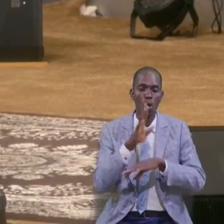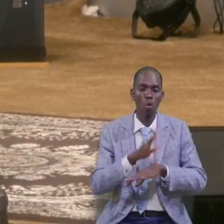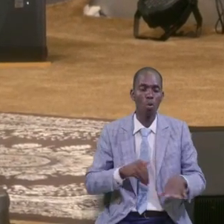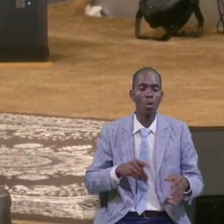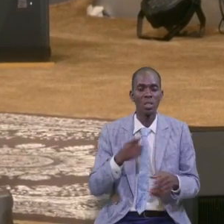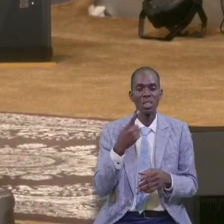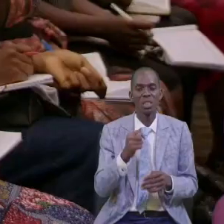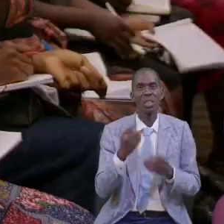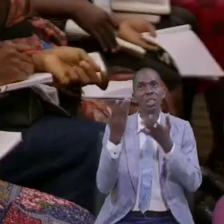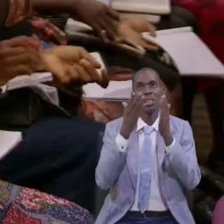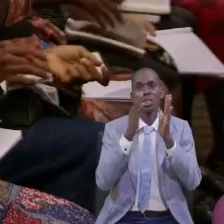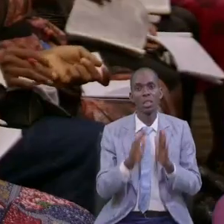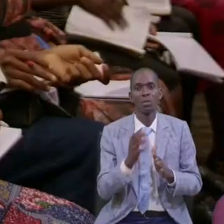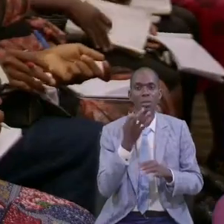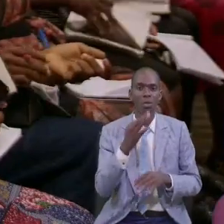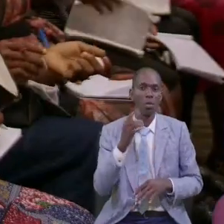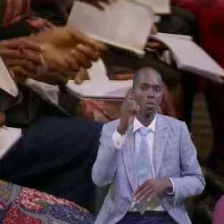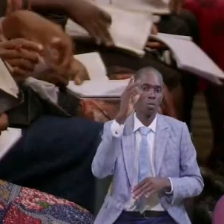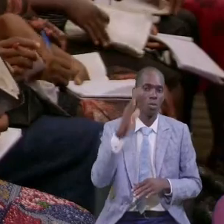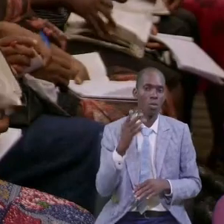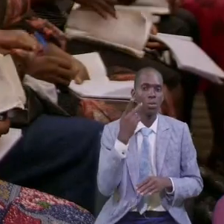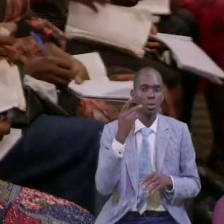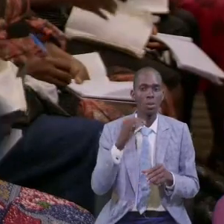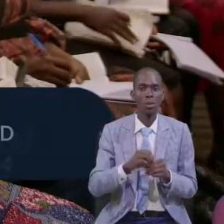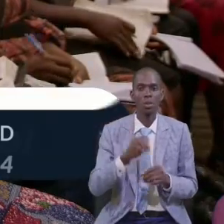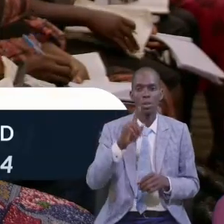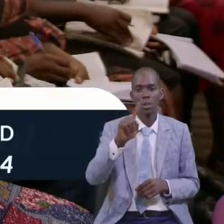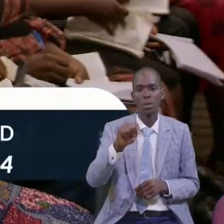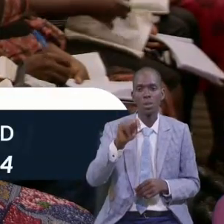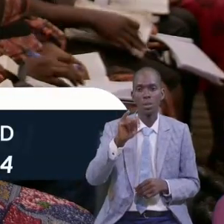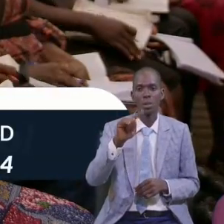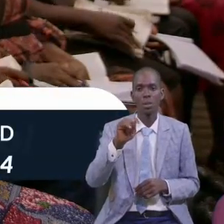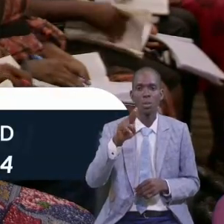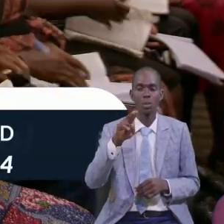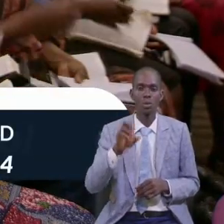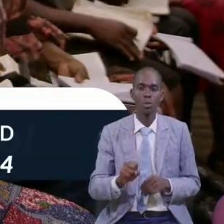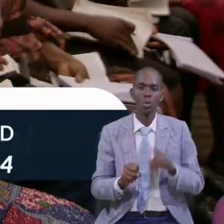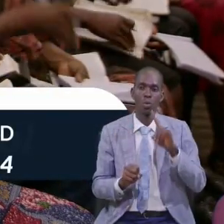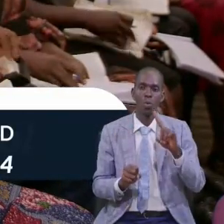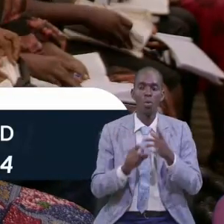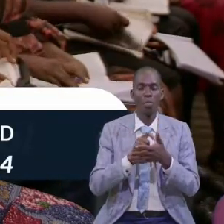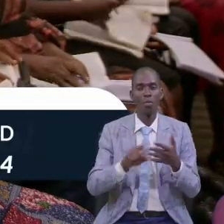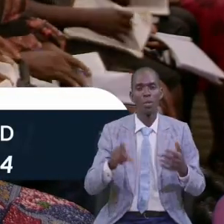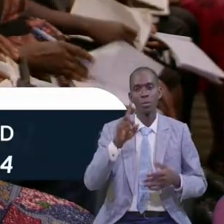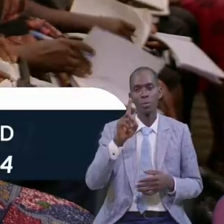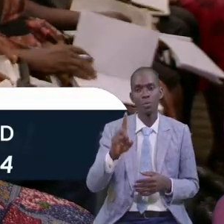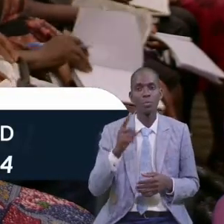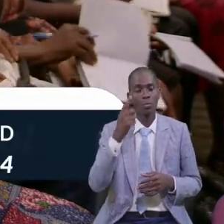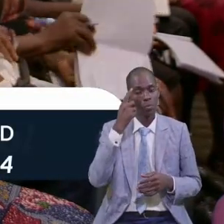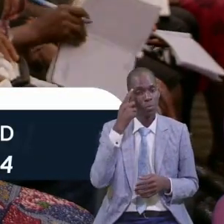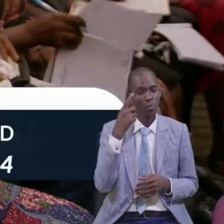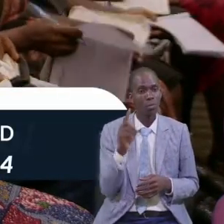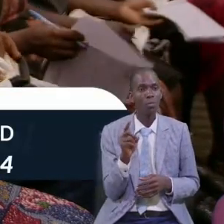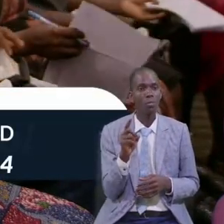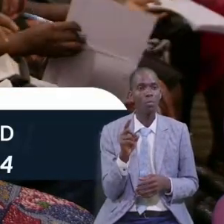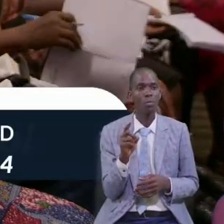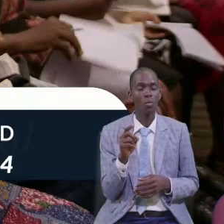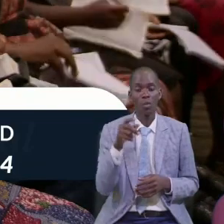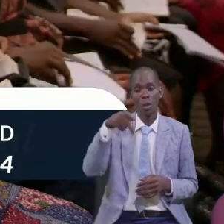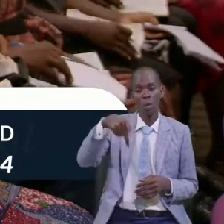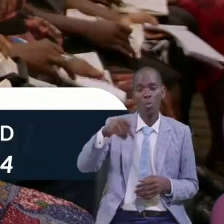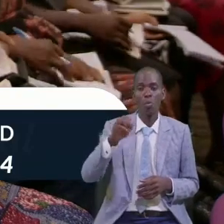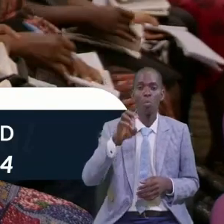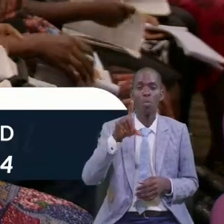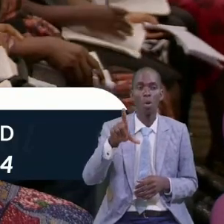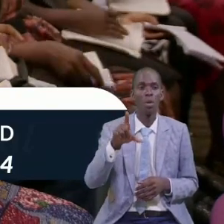at Titus chapter 1, I'm reading from verse 1. In Titus chapter 1, verse 1, Paul is servant of